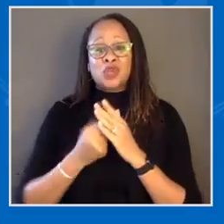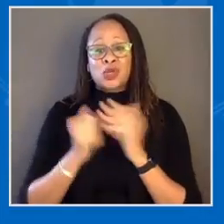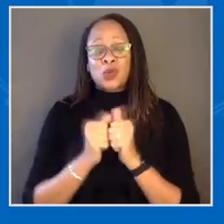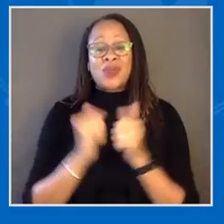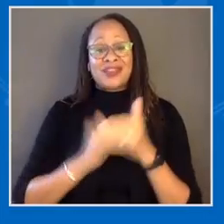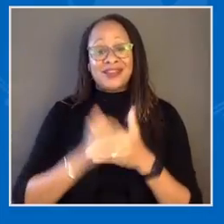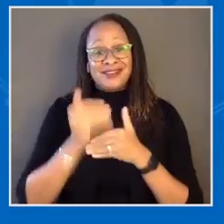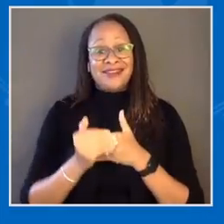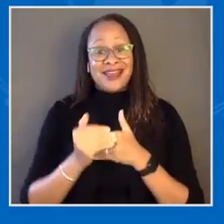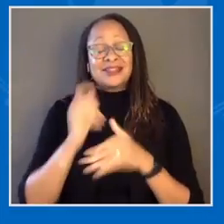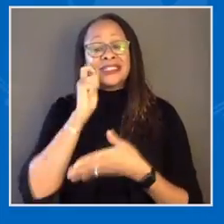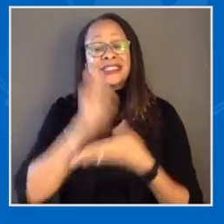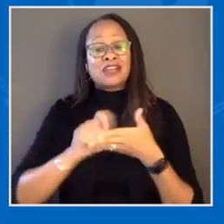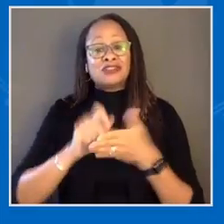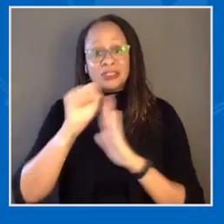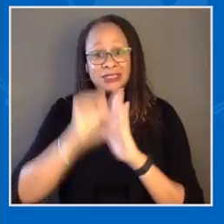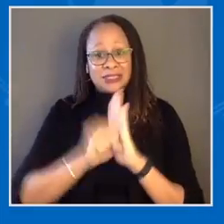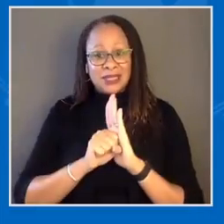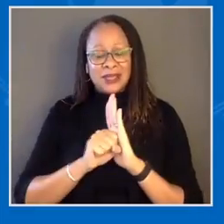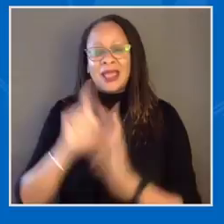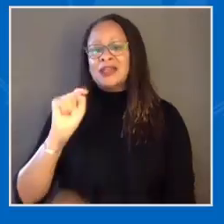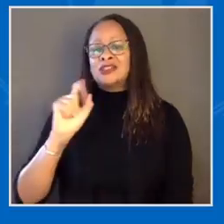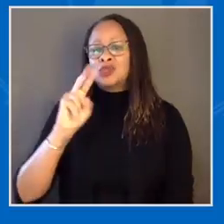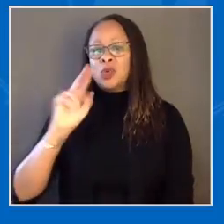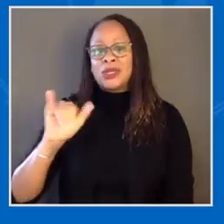of State, Tony Blinken.